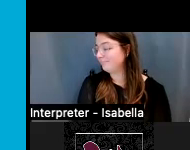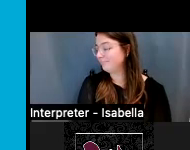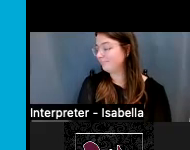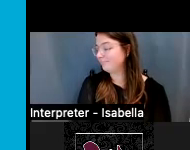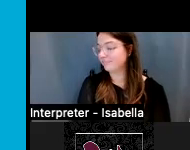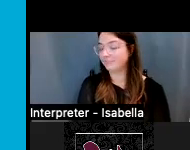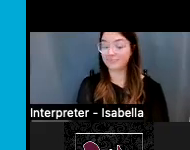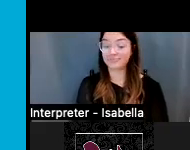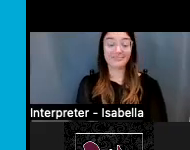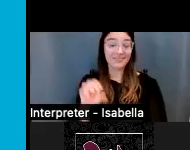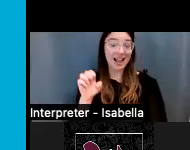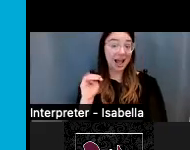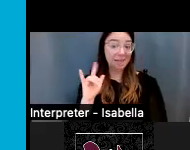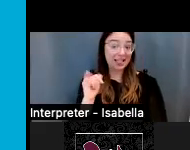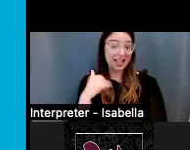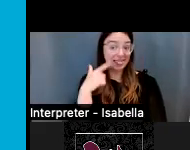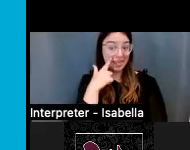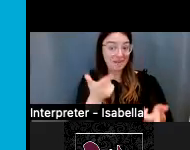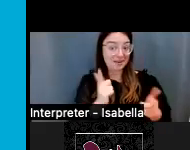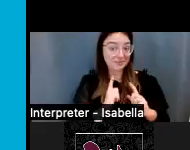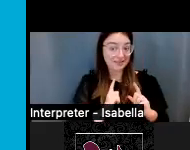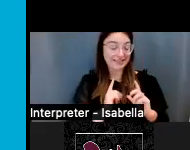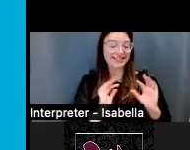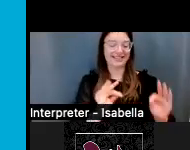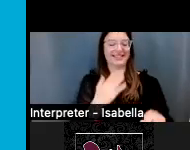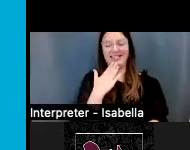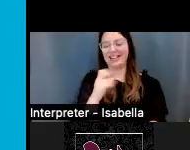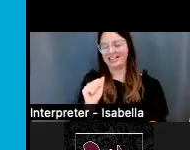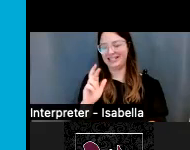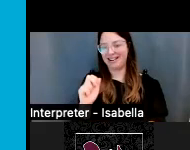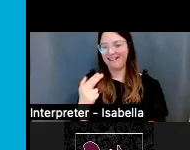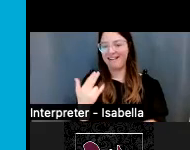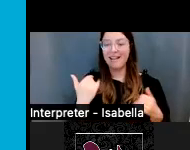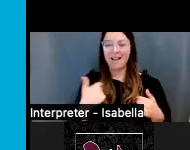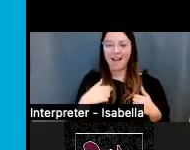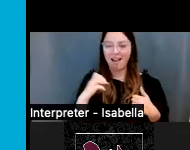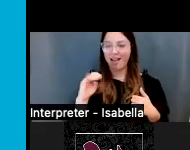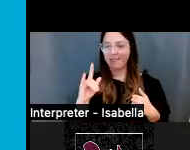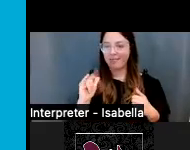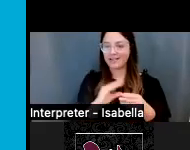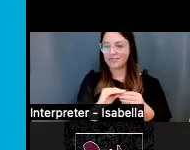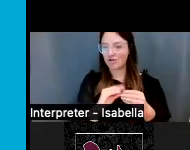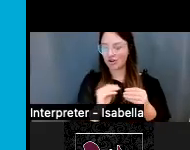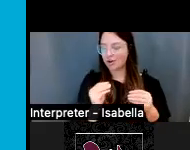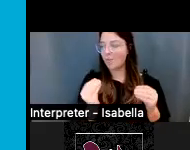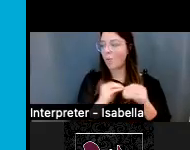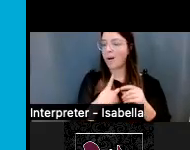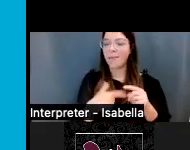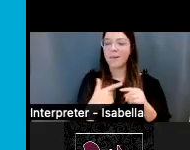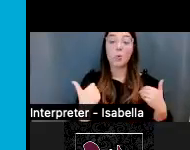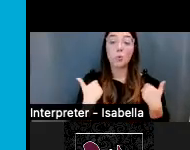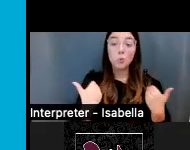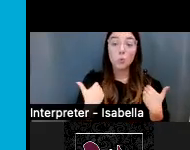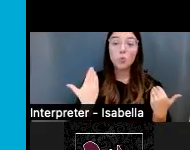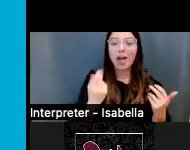I think it's back to me. Thanks, Sarah. This is Emily. Just wanted to talk a little bit more about youth in transition